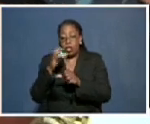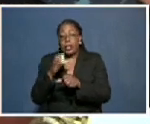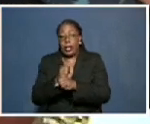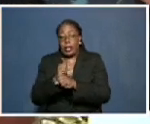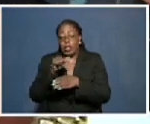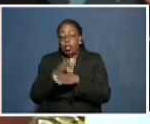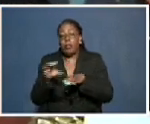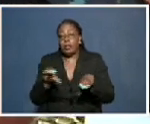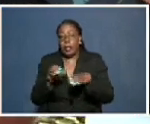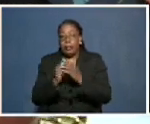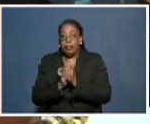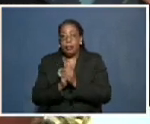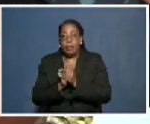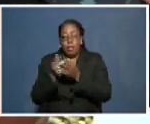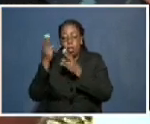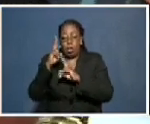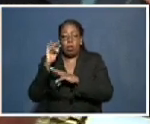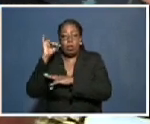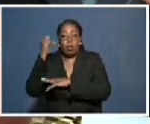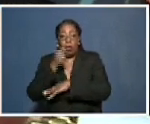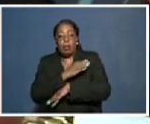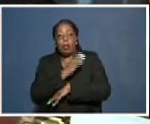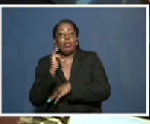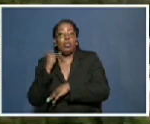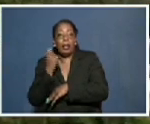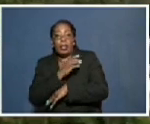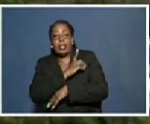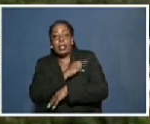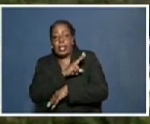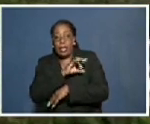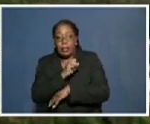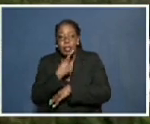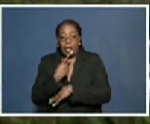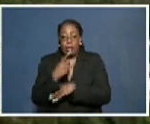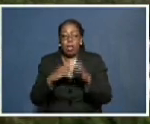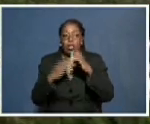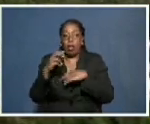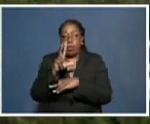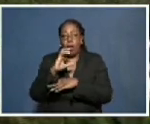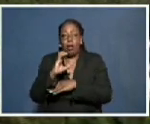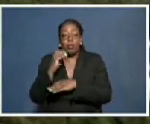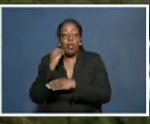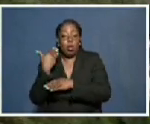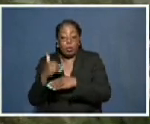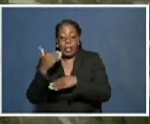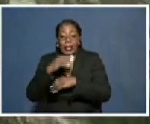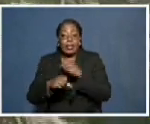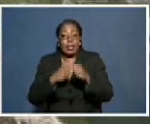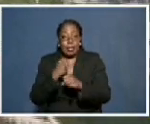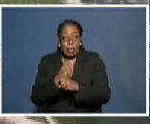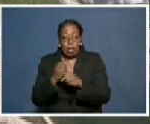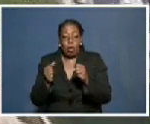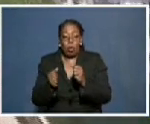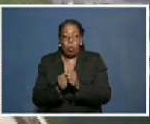of Housing and Transport, the Honorable Jobeth Colby Davis, the plan is to construct at least 300 homes on Abaco within the next year, with a